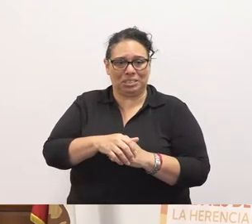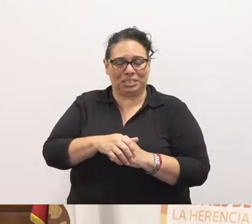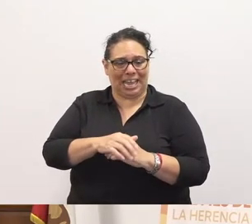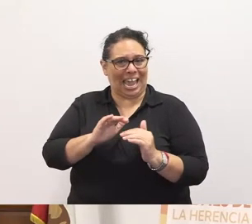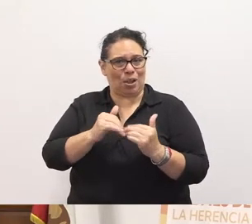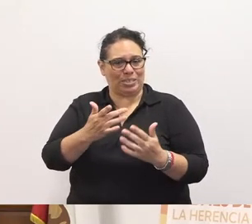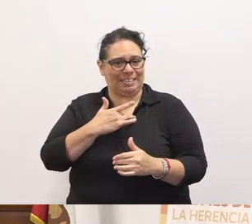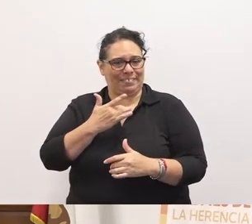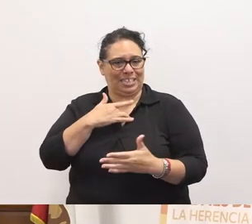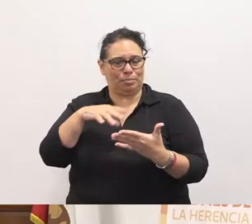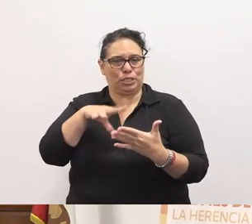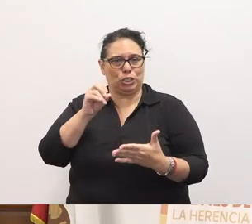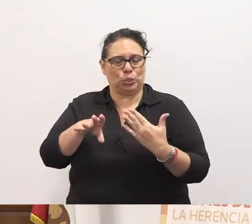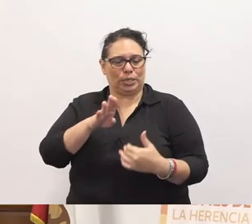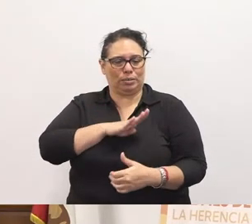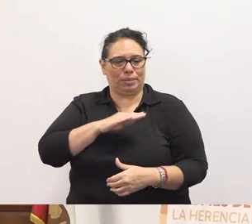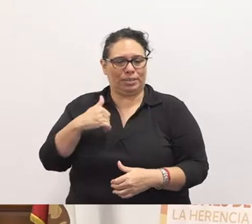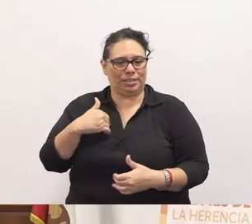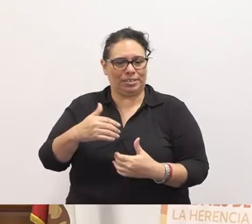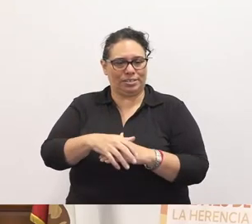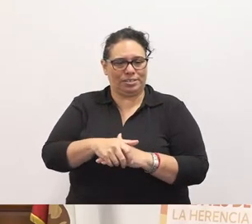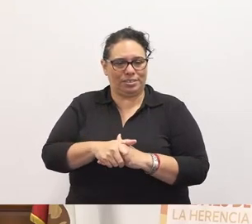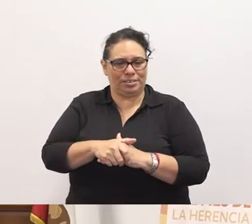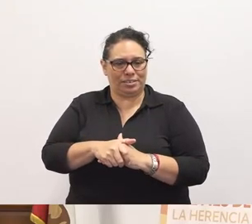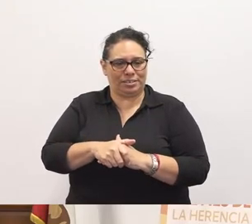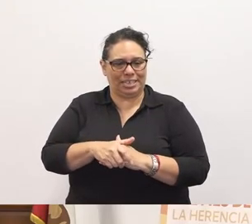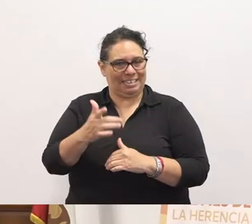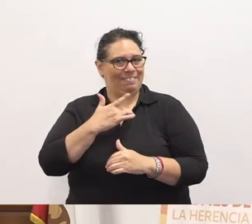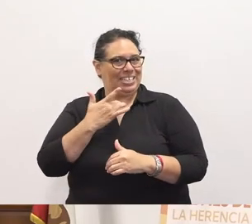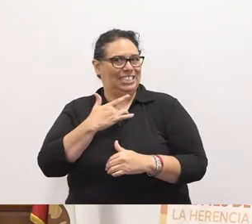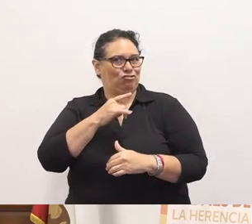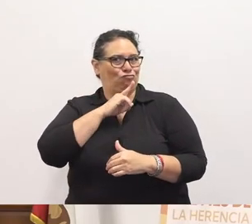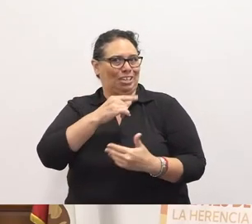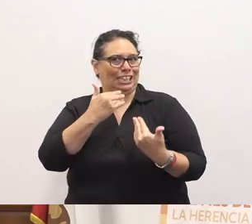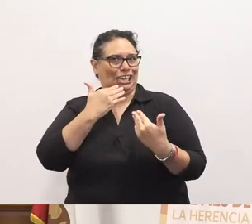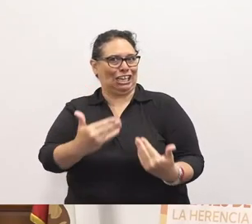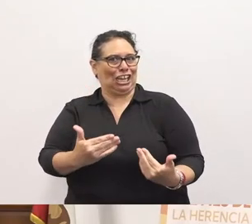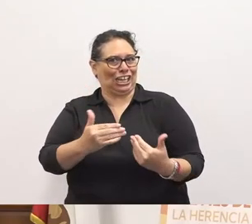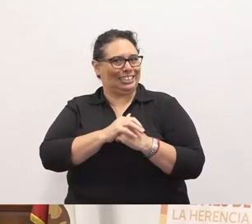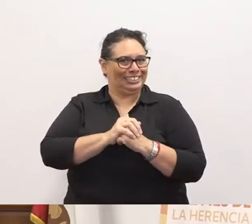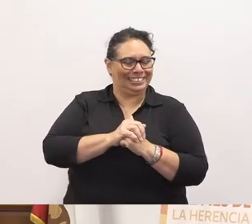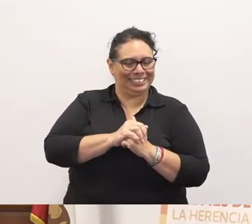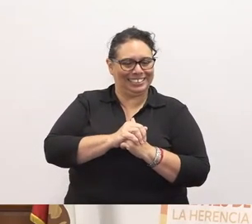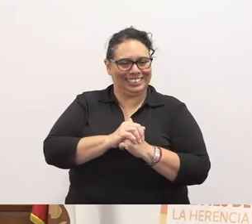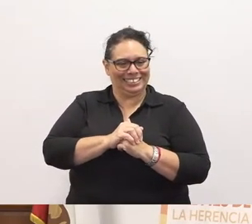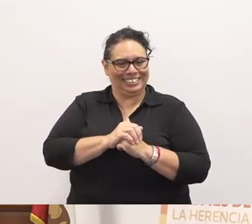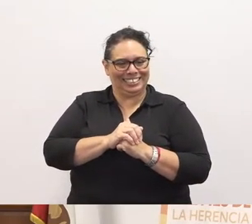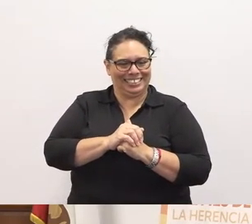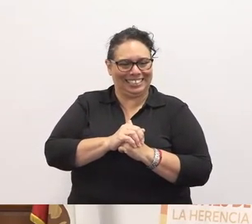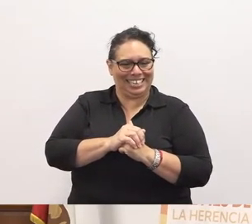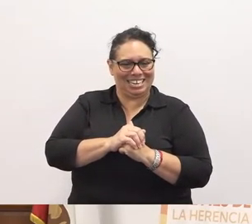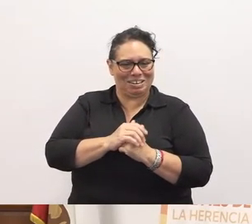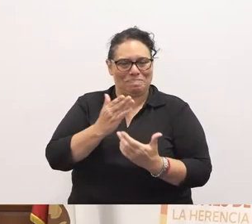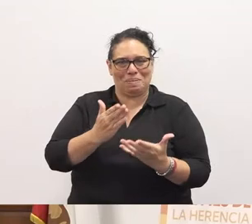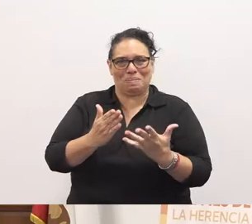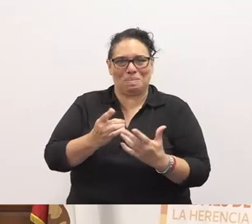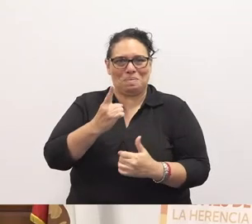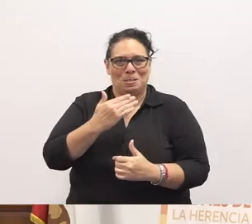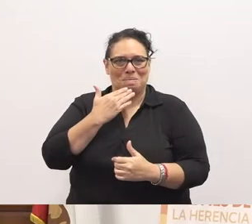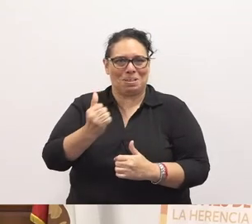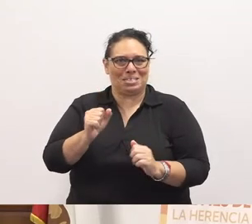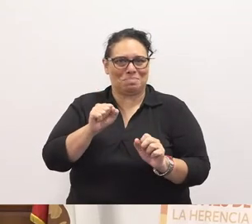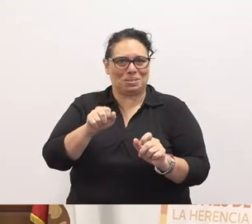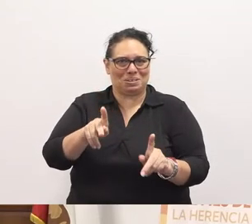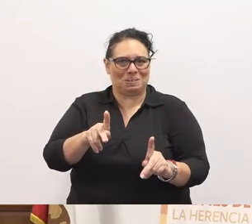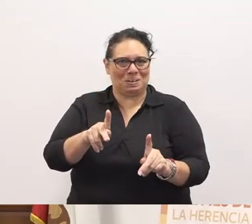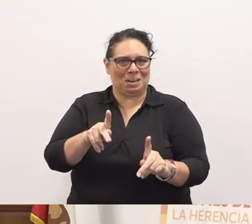feel to be a student board member? It feels really good. Like, it's probably one of the best